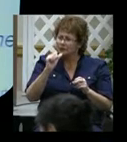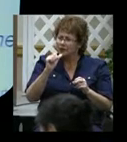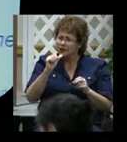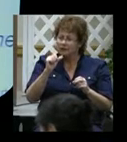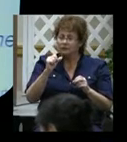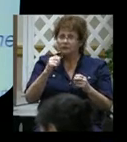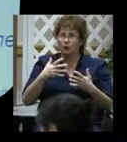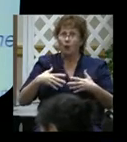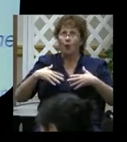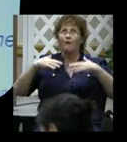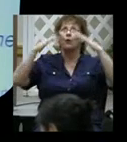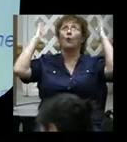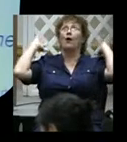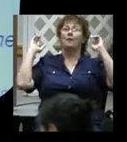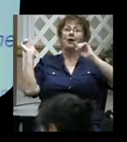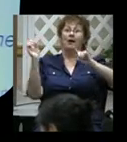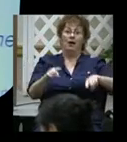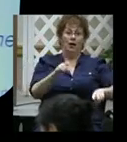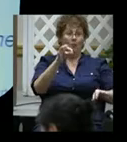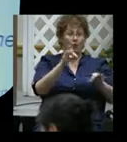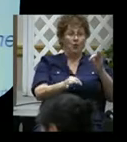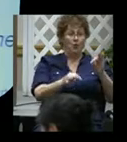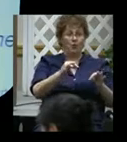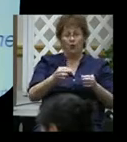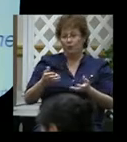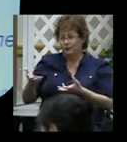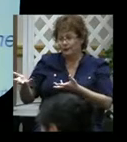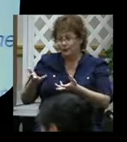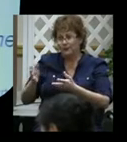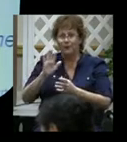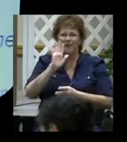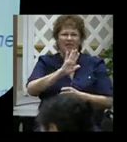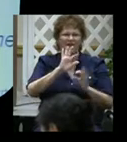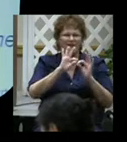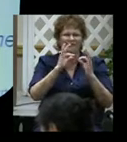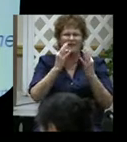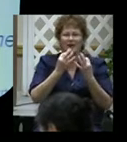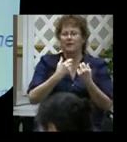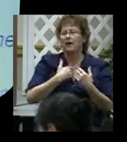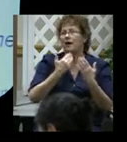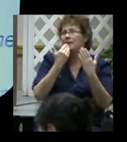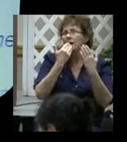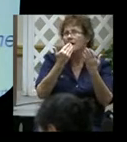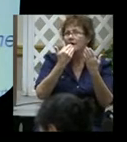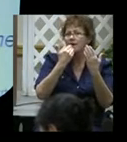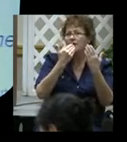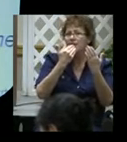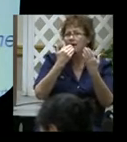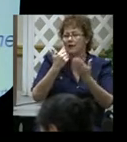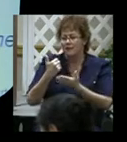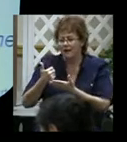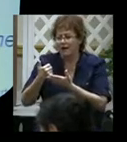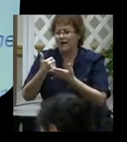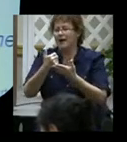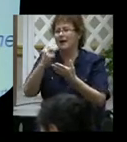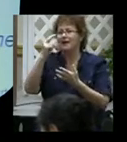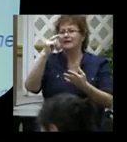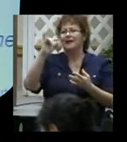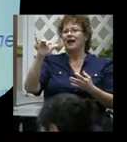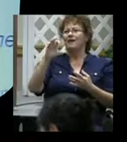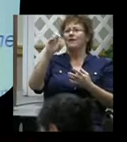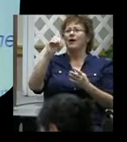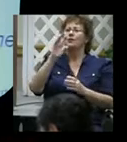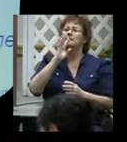intimidating to come to court to handle their family issues. I am thankful to be able to assist Navajo-speaking parties